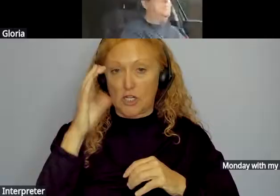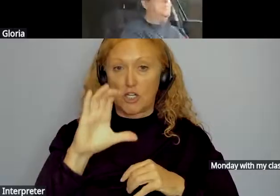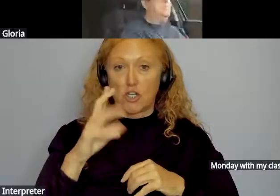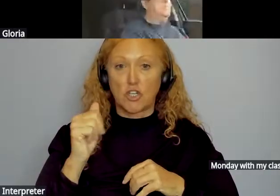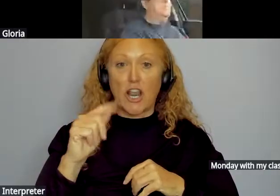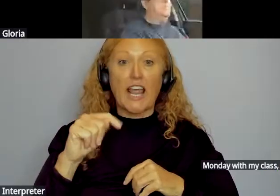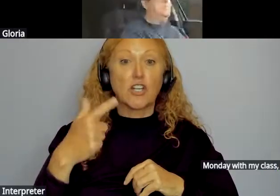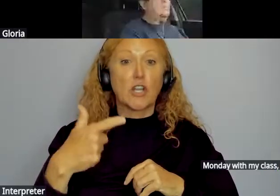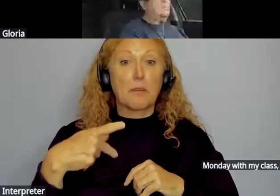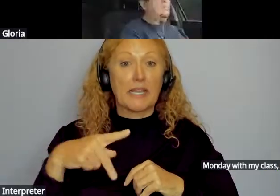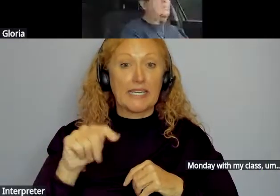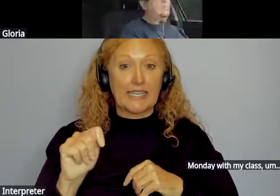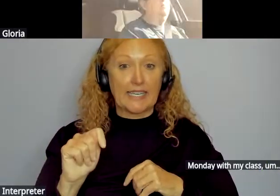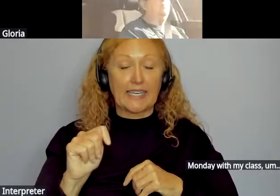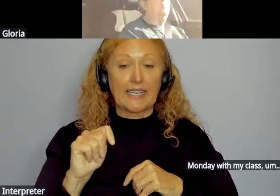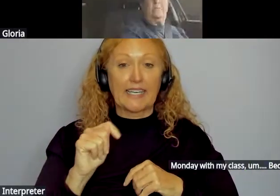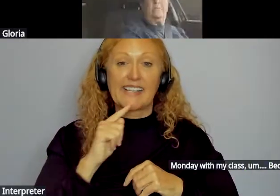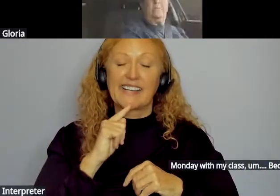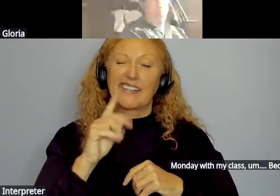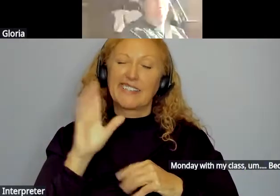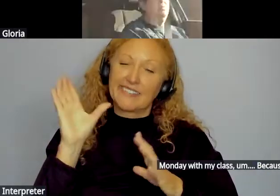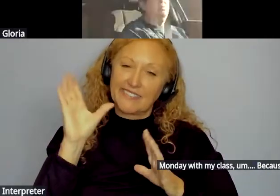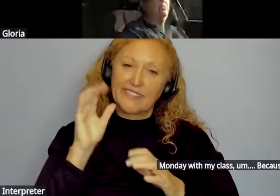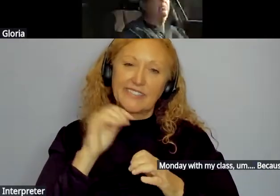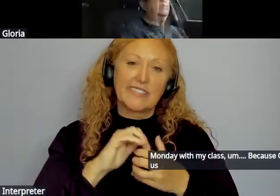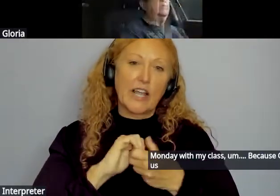as fun as he or she can be with us.